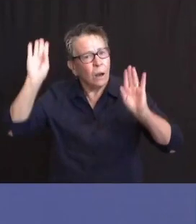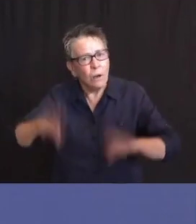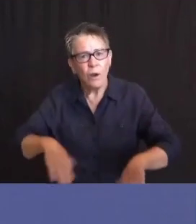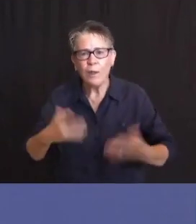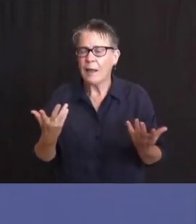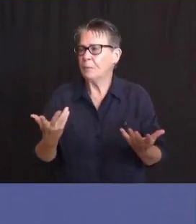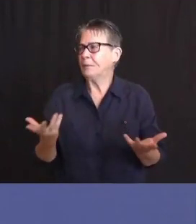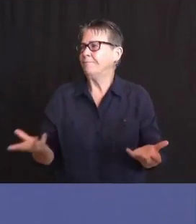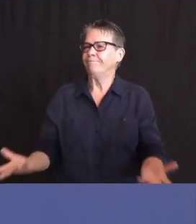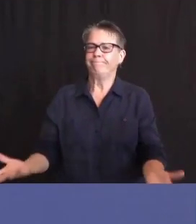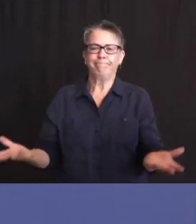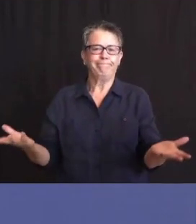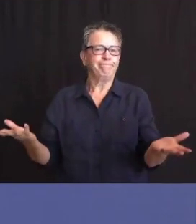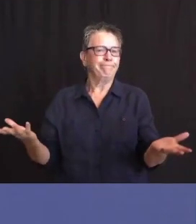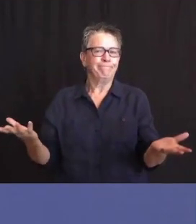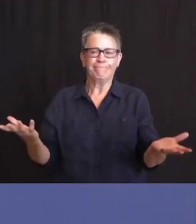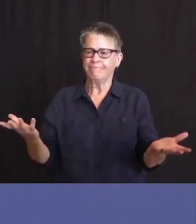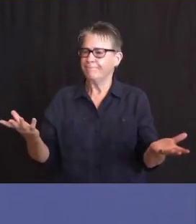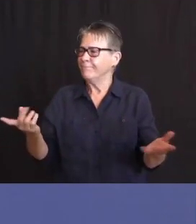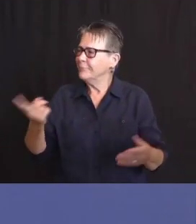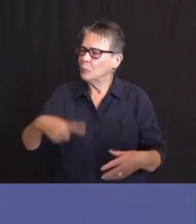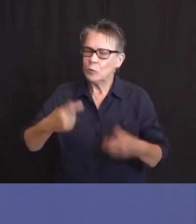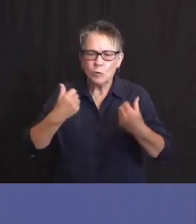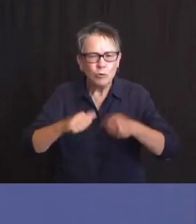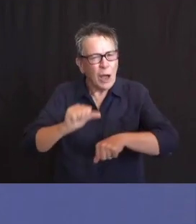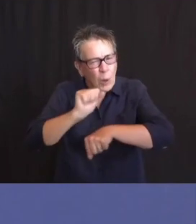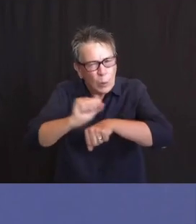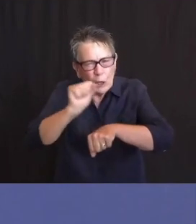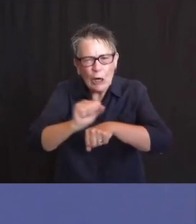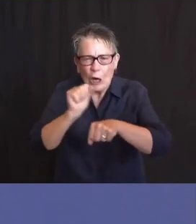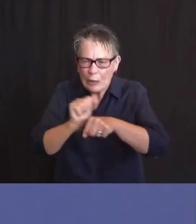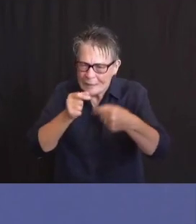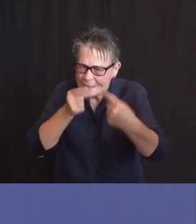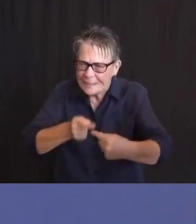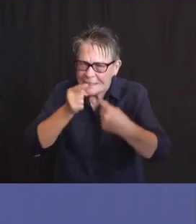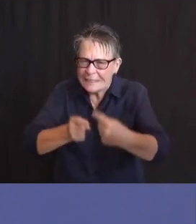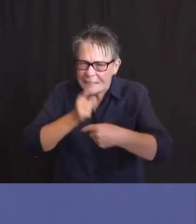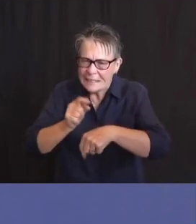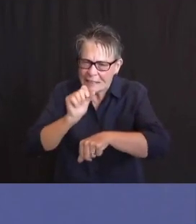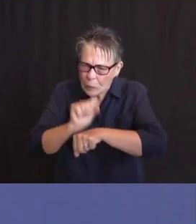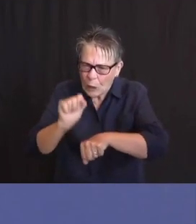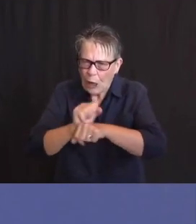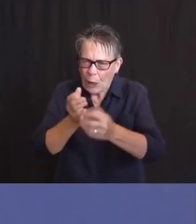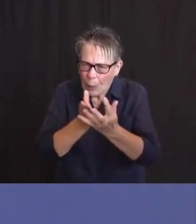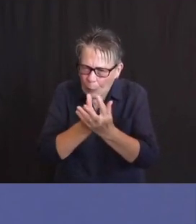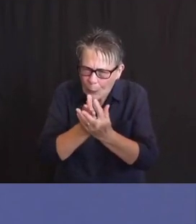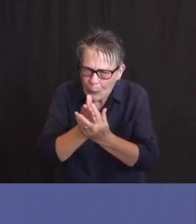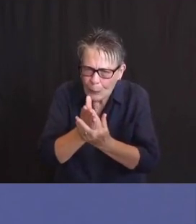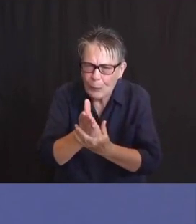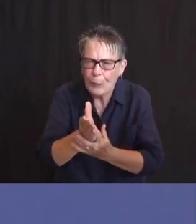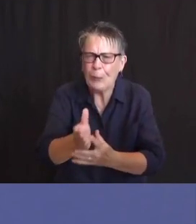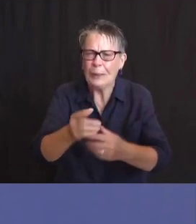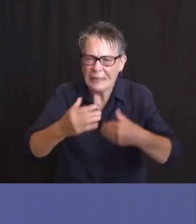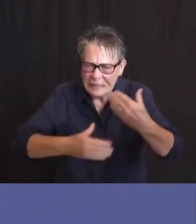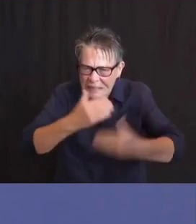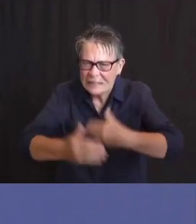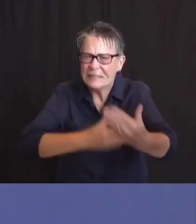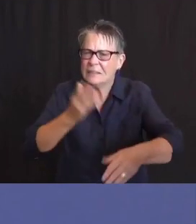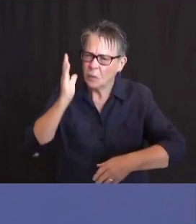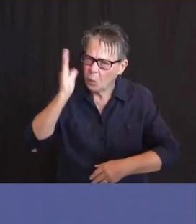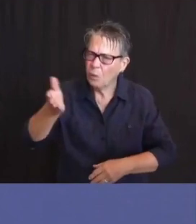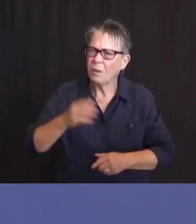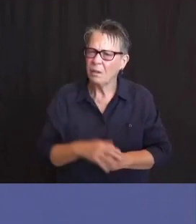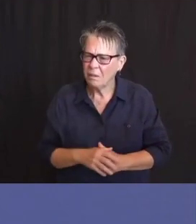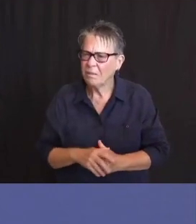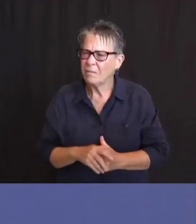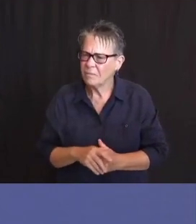Catherine, is that you? How are you? I'm good. How are you? Good. It's hard to see people these days. No worries. How are you? Go Good. ahead.